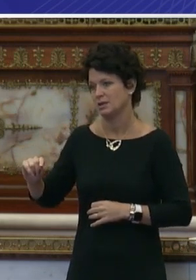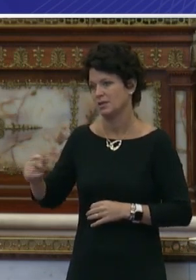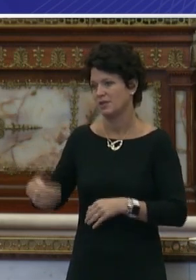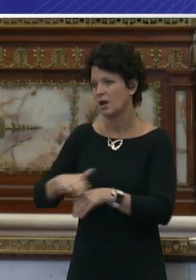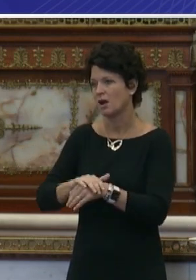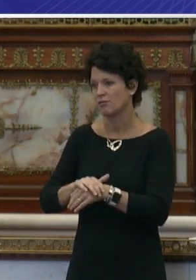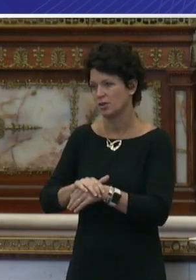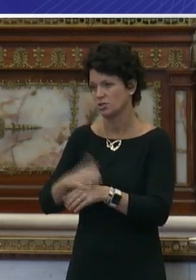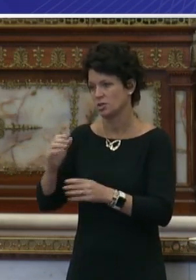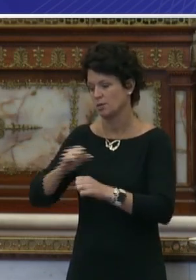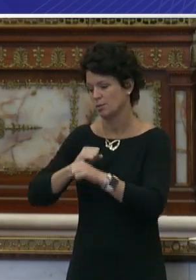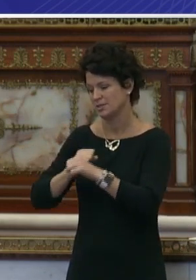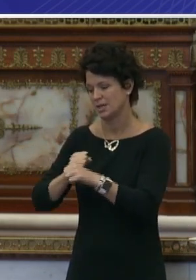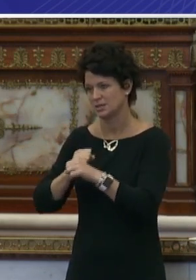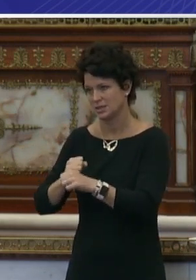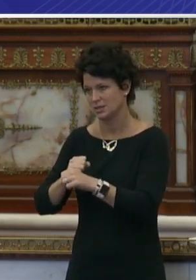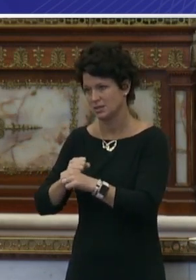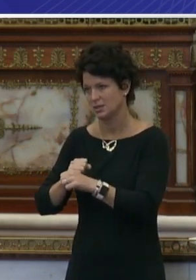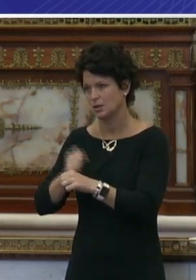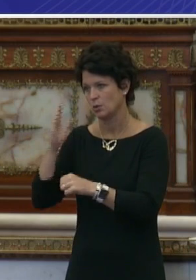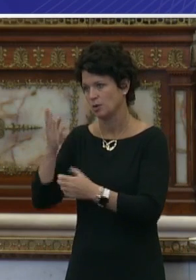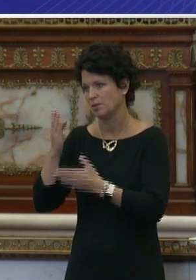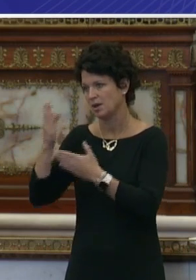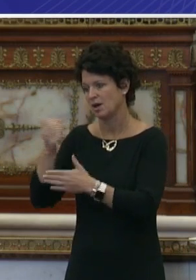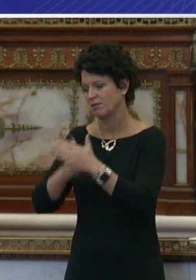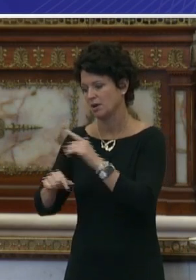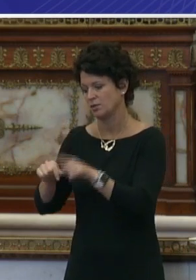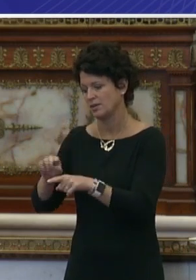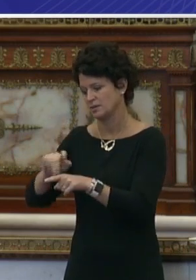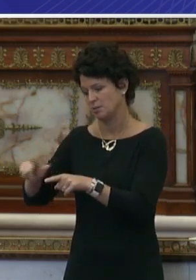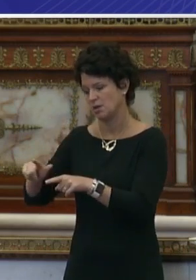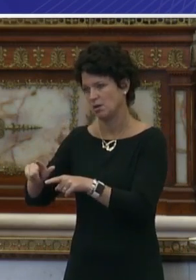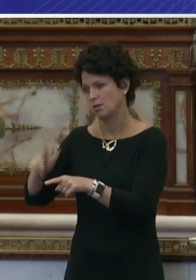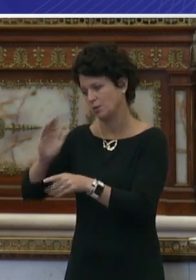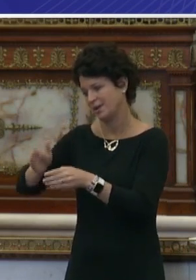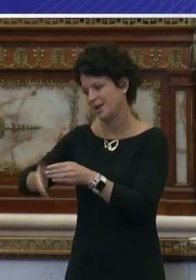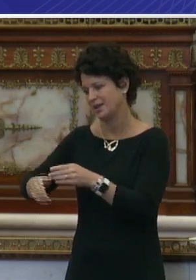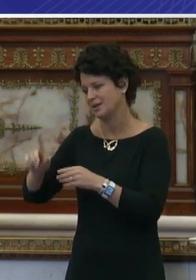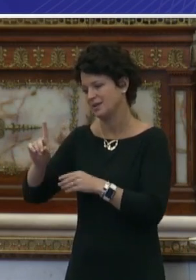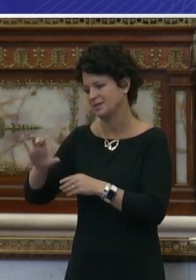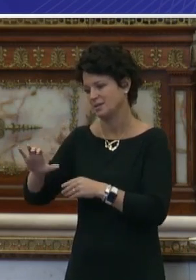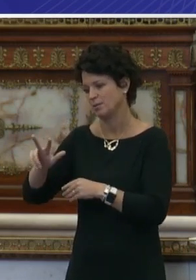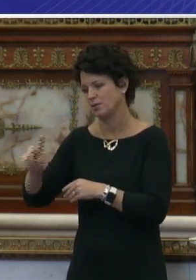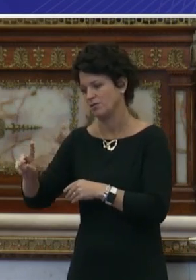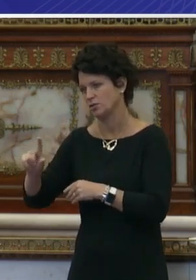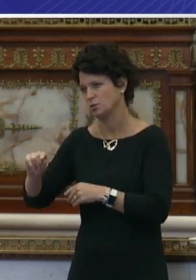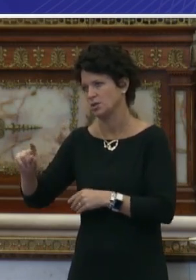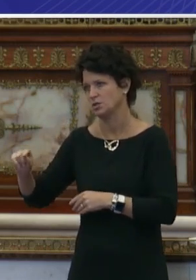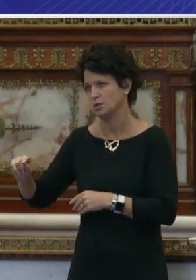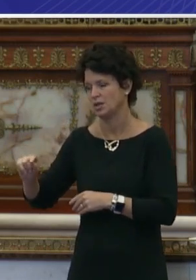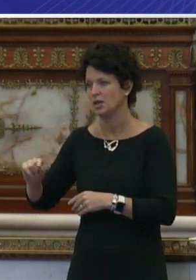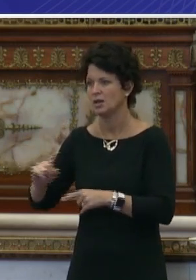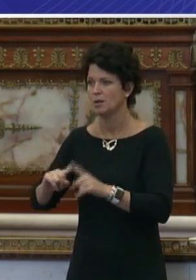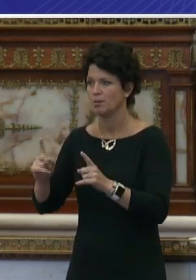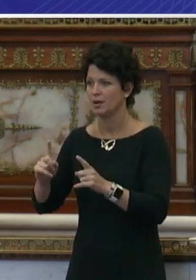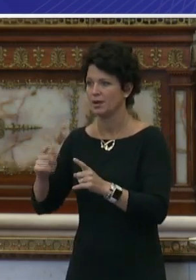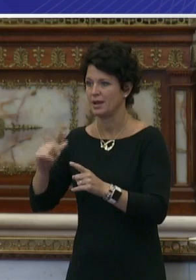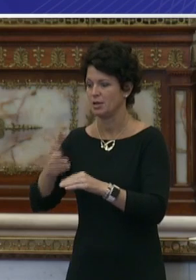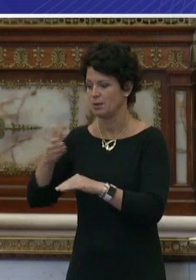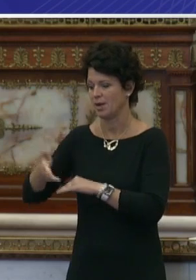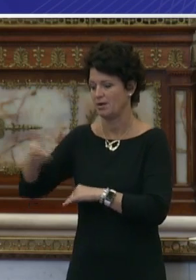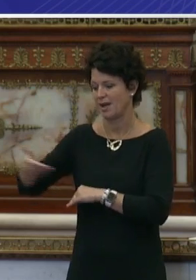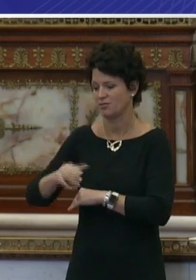coverage that will be protected or will be offered under this bill would end December 31st. So anyone hired after